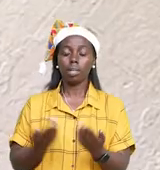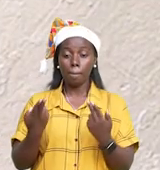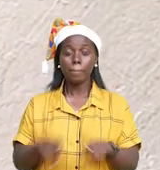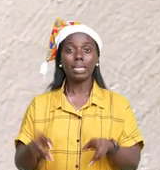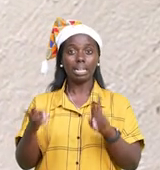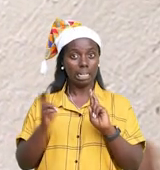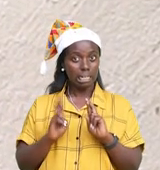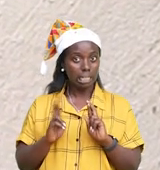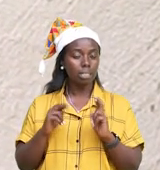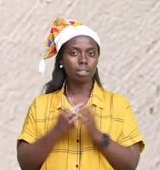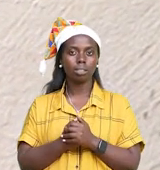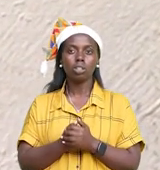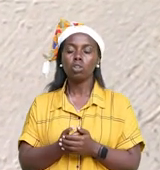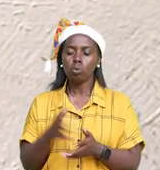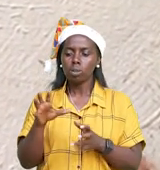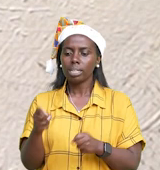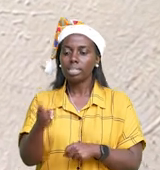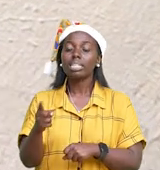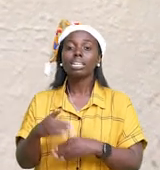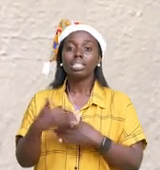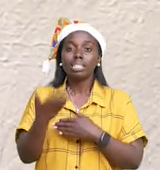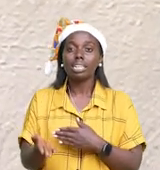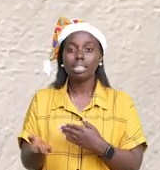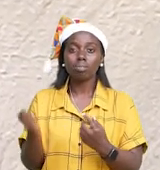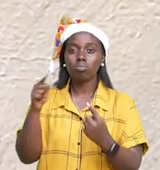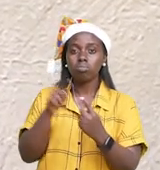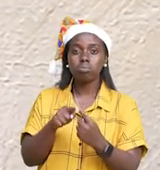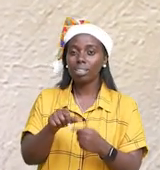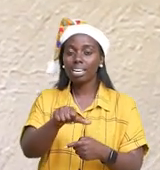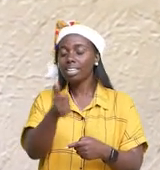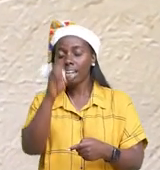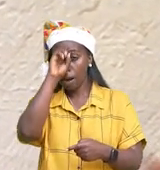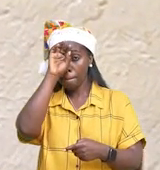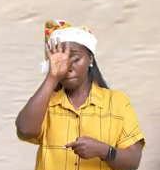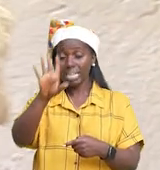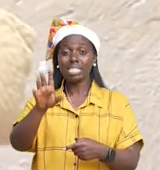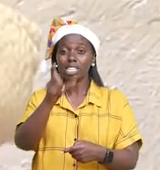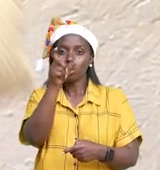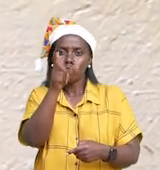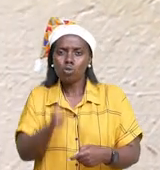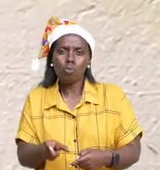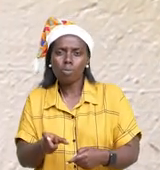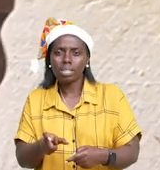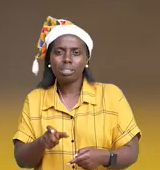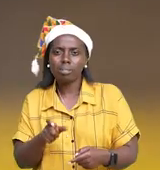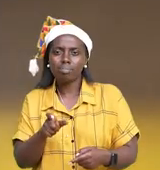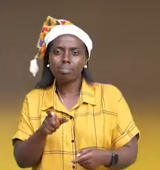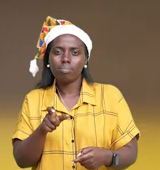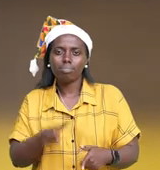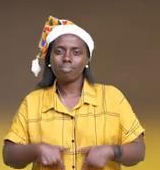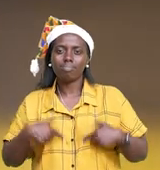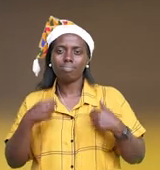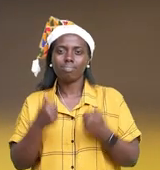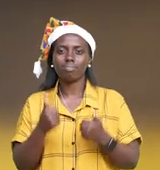Be ready to take that next toward being an amazing human being.